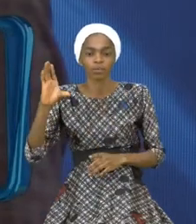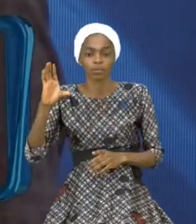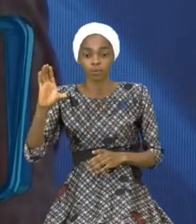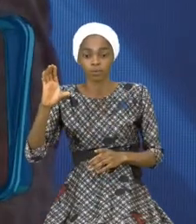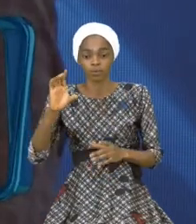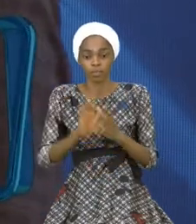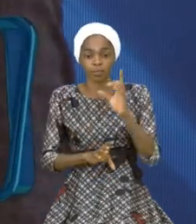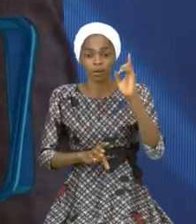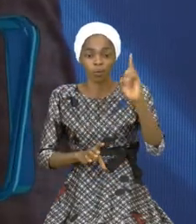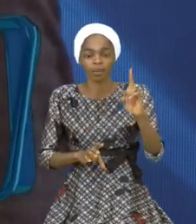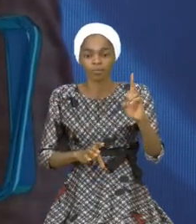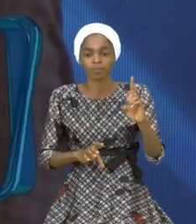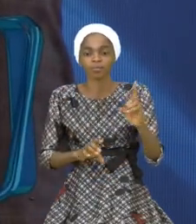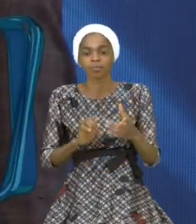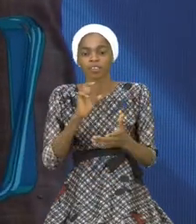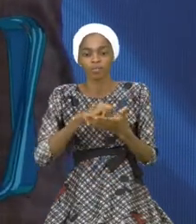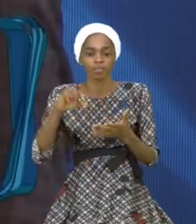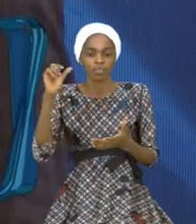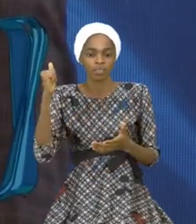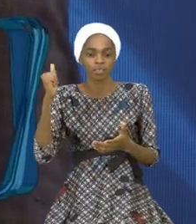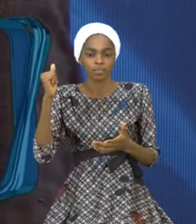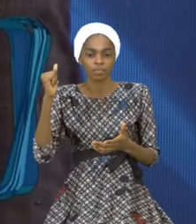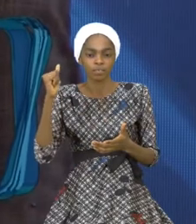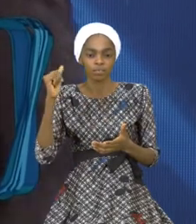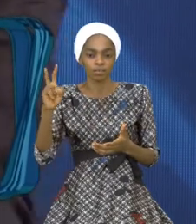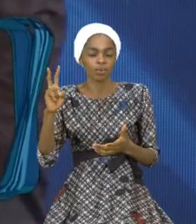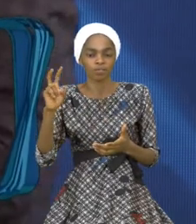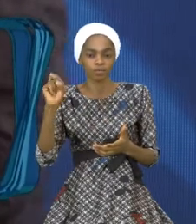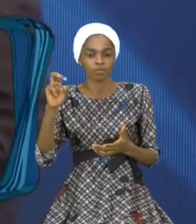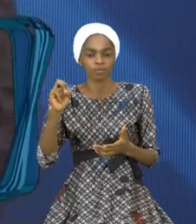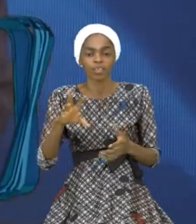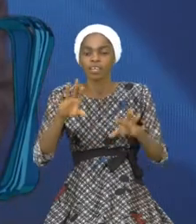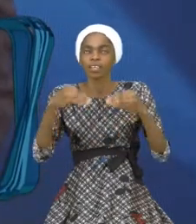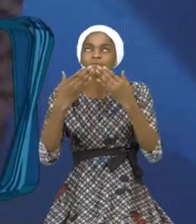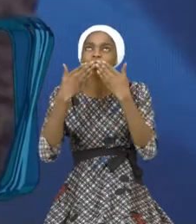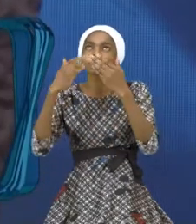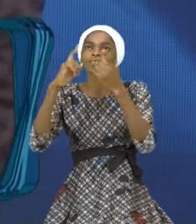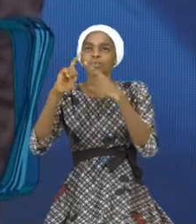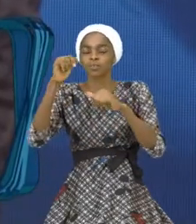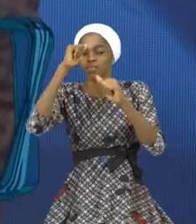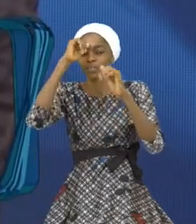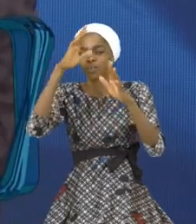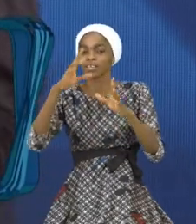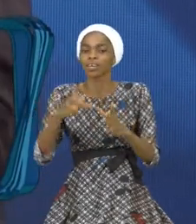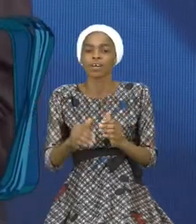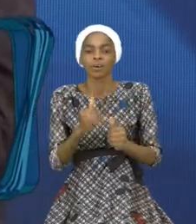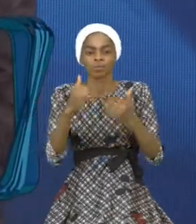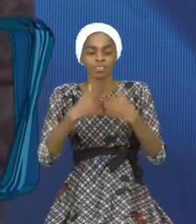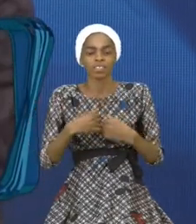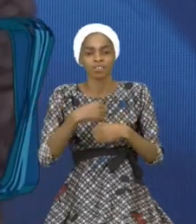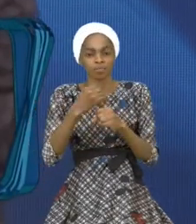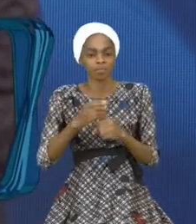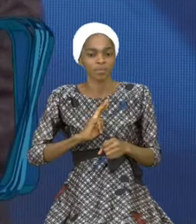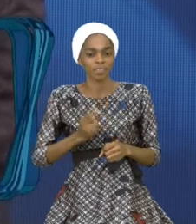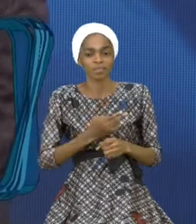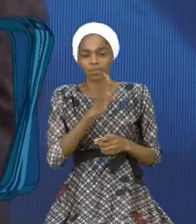12, giving thanks unto the Father, which has made us to be